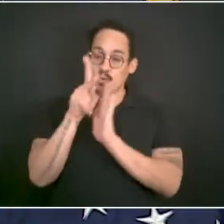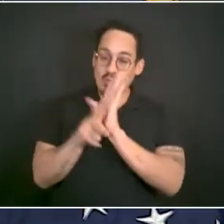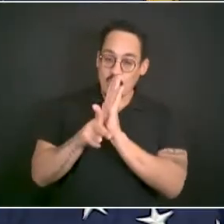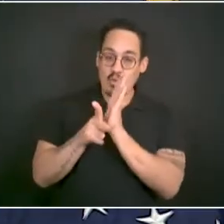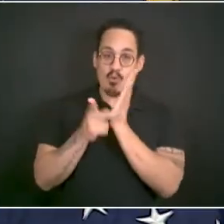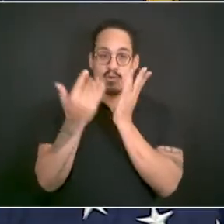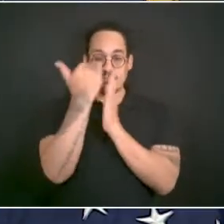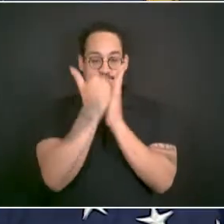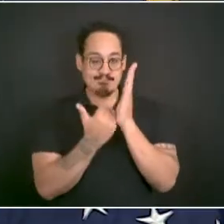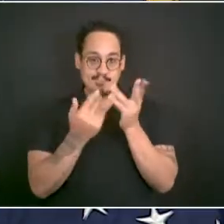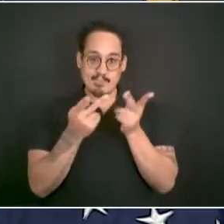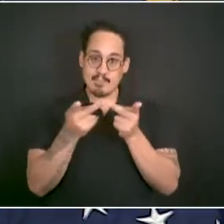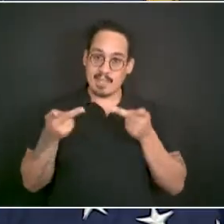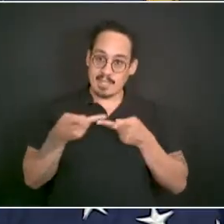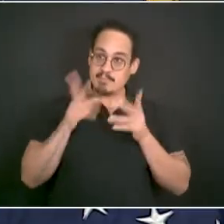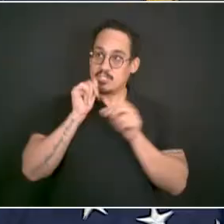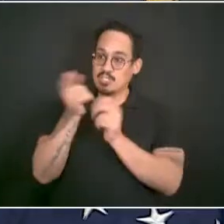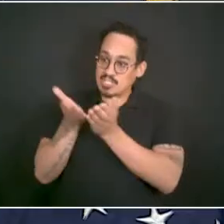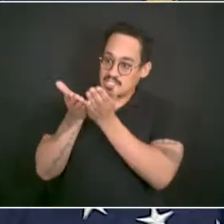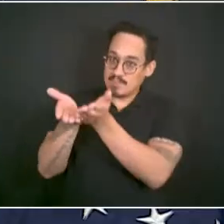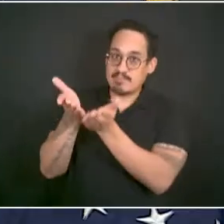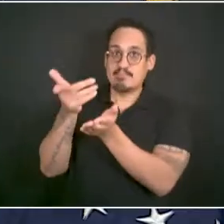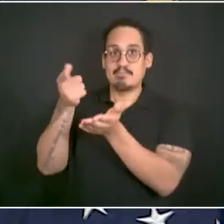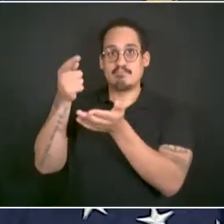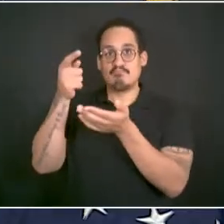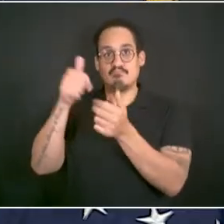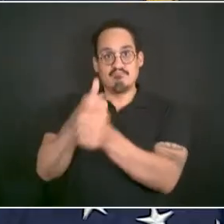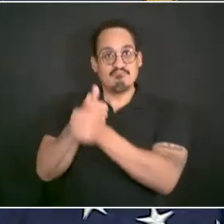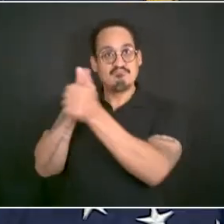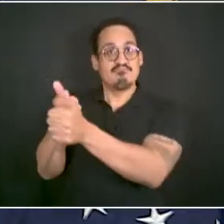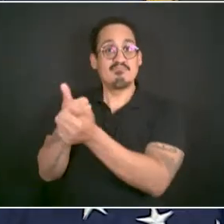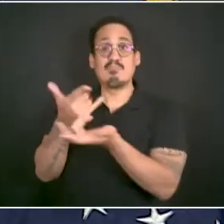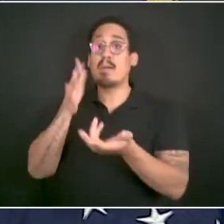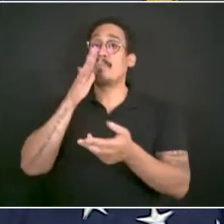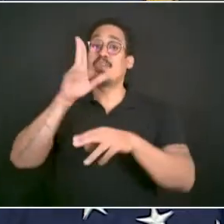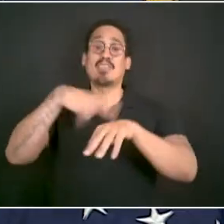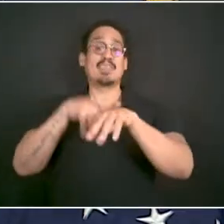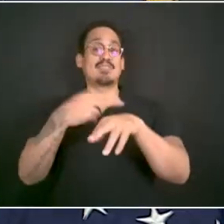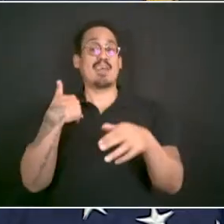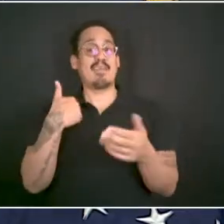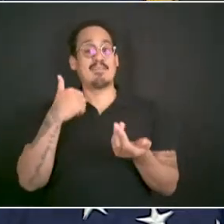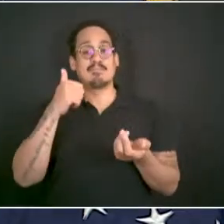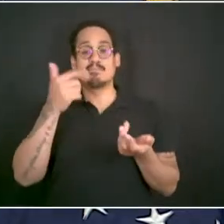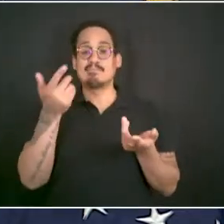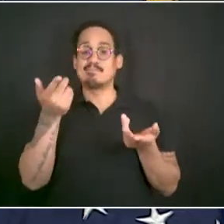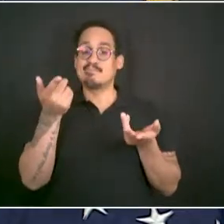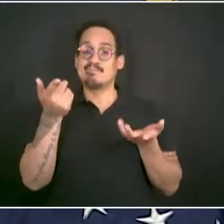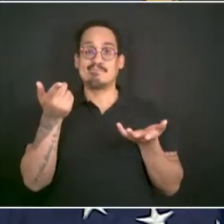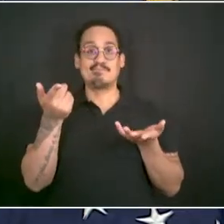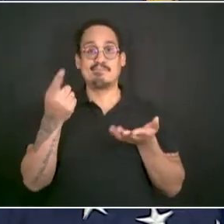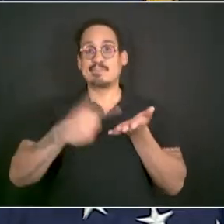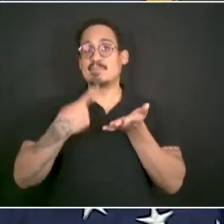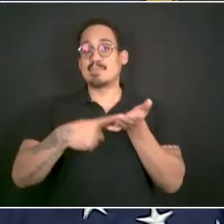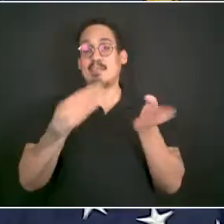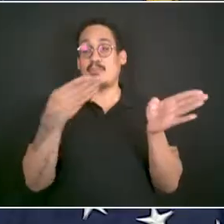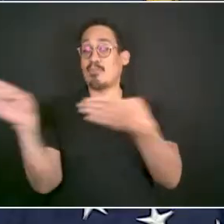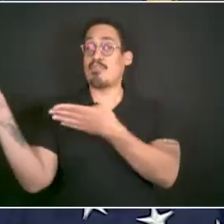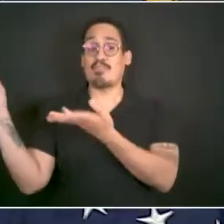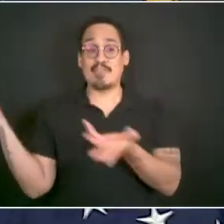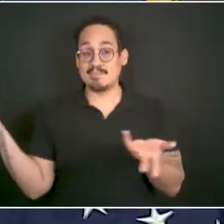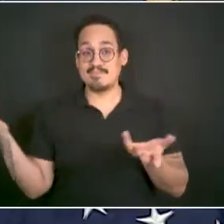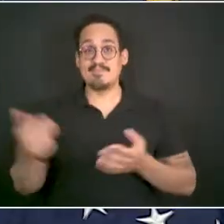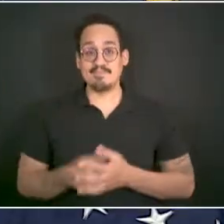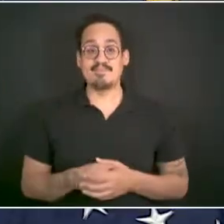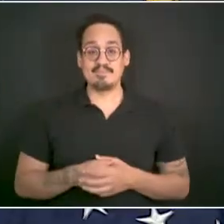what ships are supposed to do. But, Mother Nature has its own way of doing things. So this investigation, NTSB is doing their investigation. They will determine